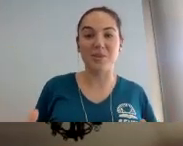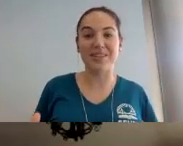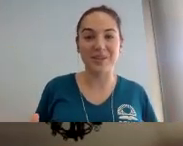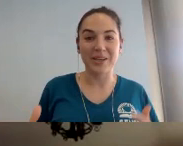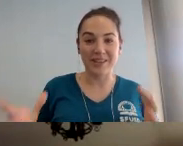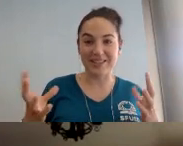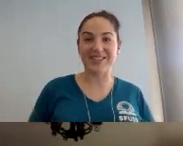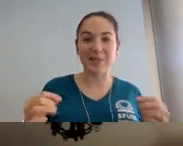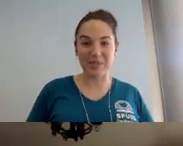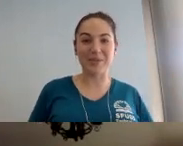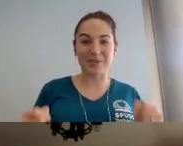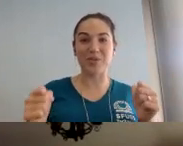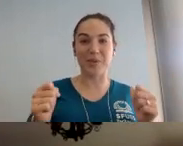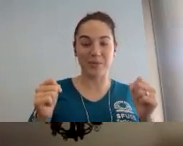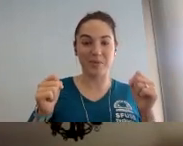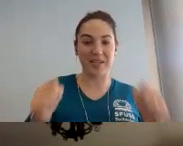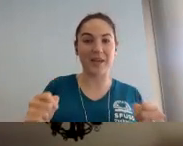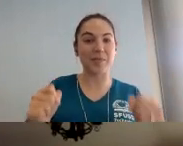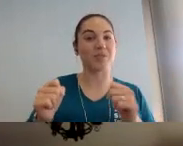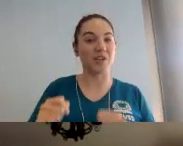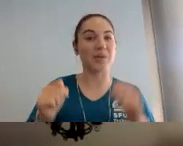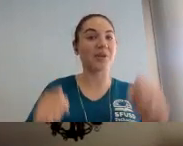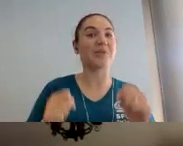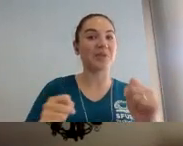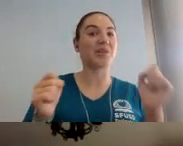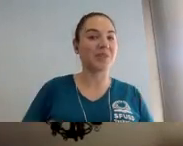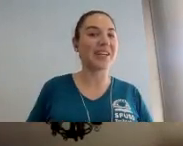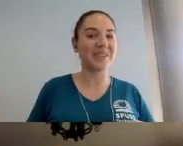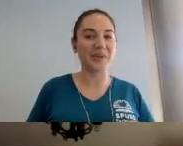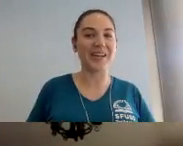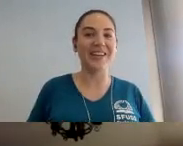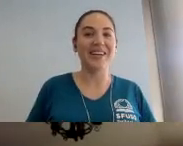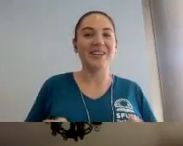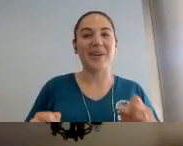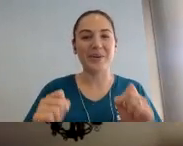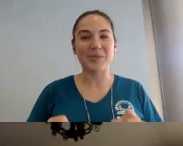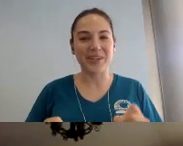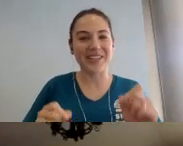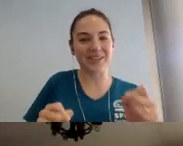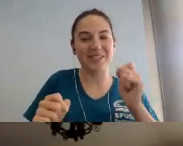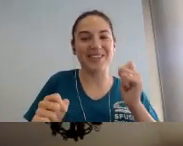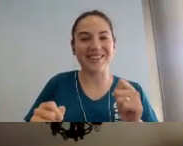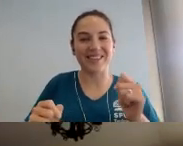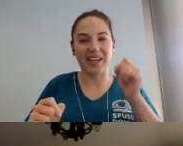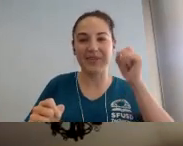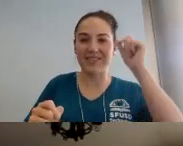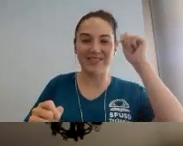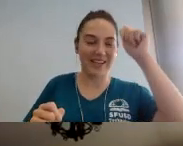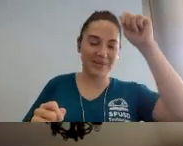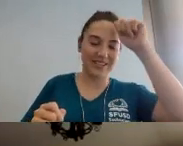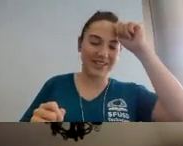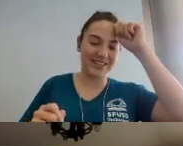Oftentimes students, it's the same students whose names people struggle with over and over and over again, right? So I always worried every single year that I